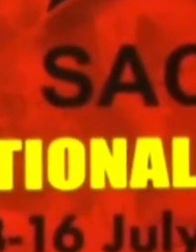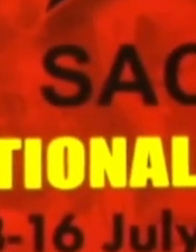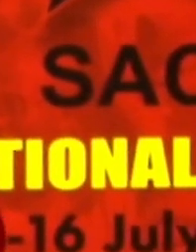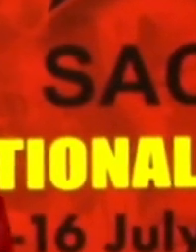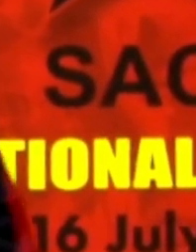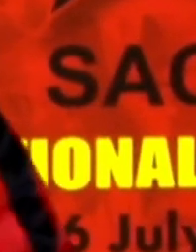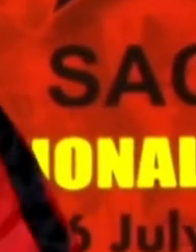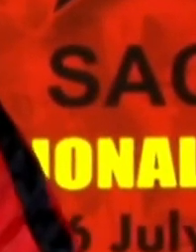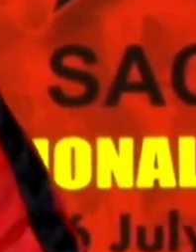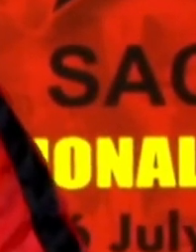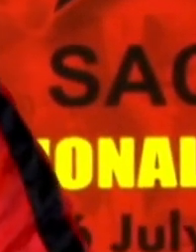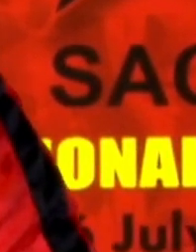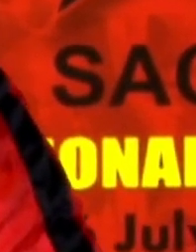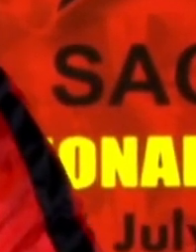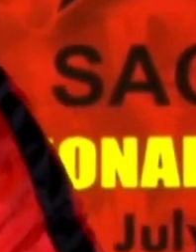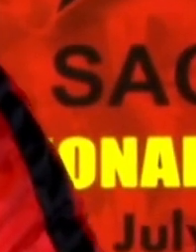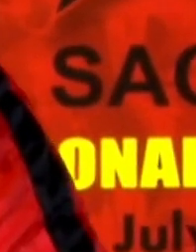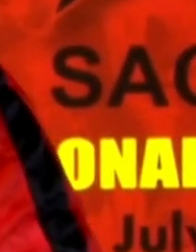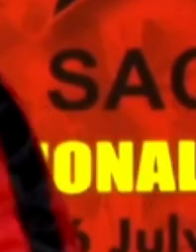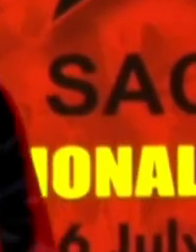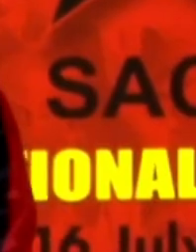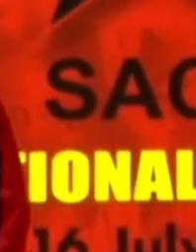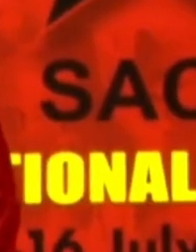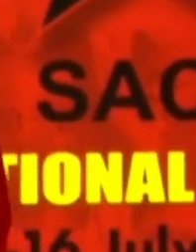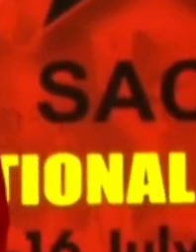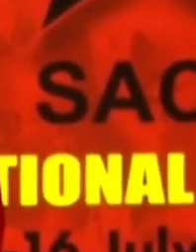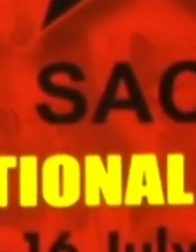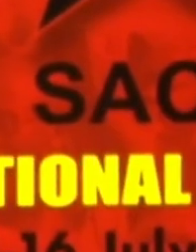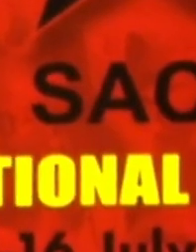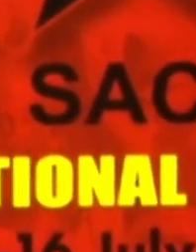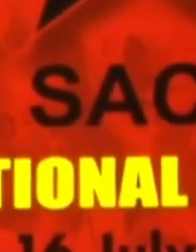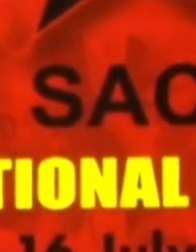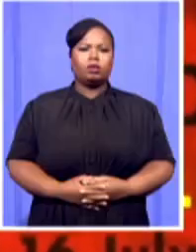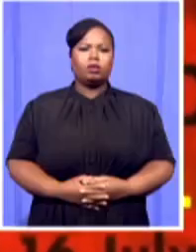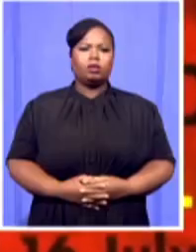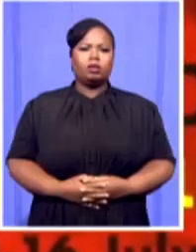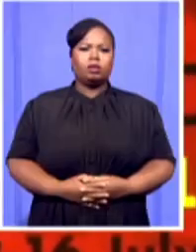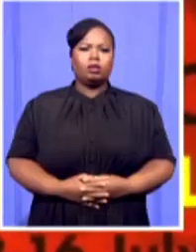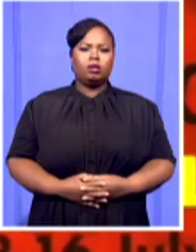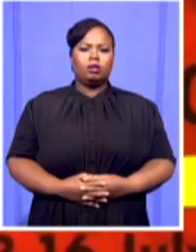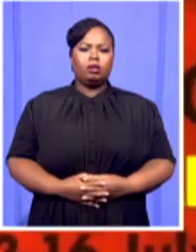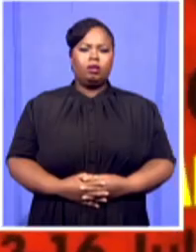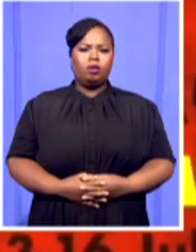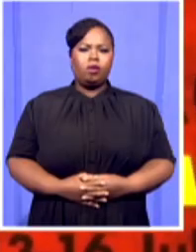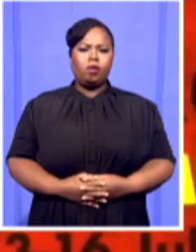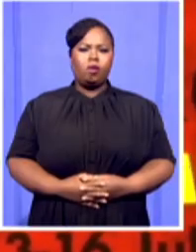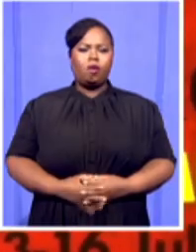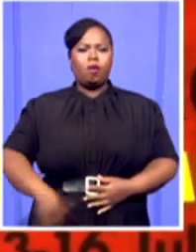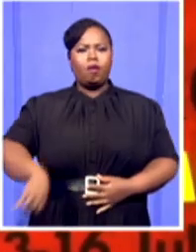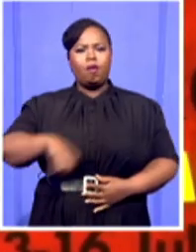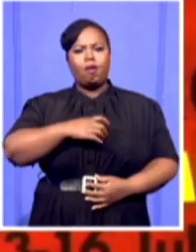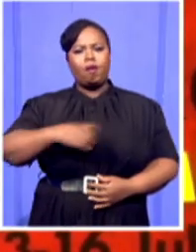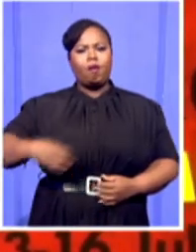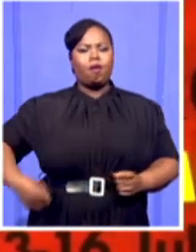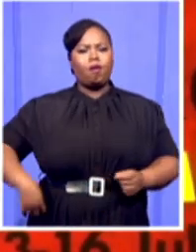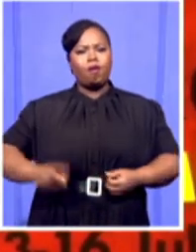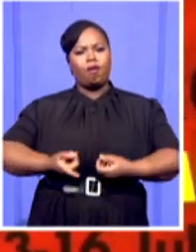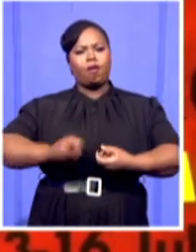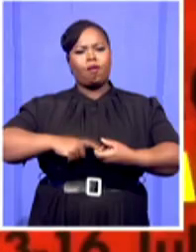President of COSATU, the entire CEC present, the affiliates of